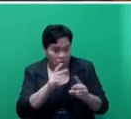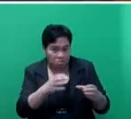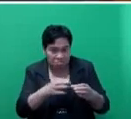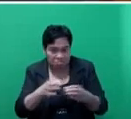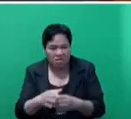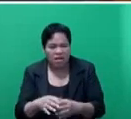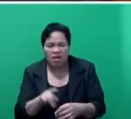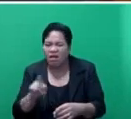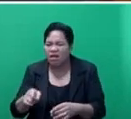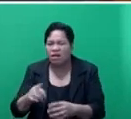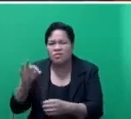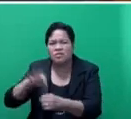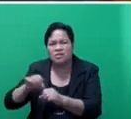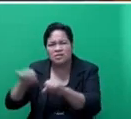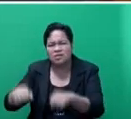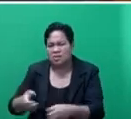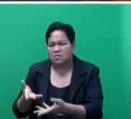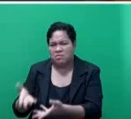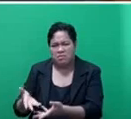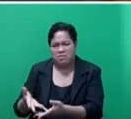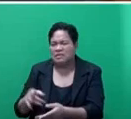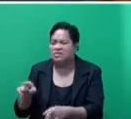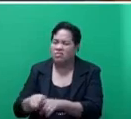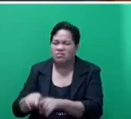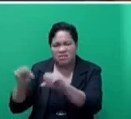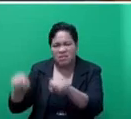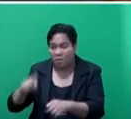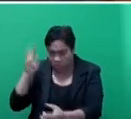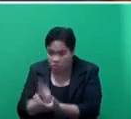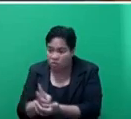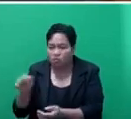system that does not deliver people's representation.